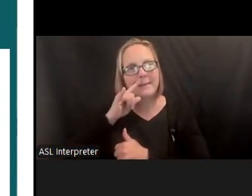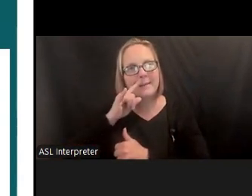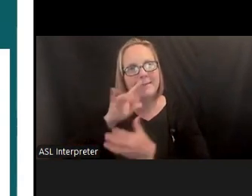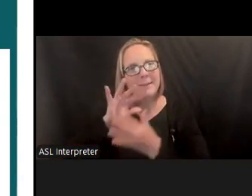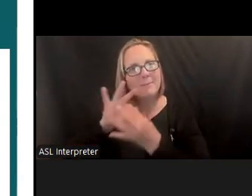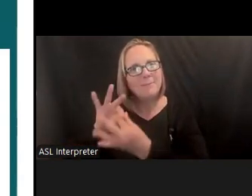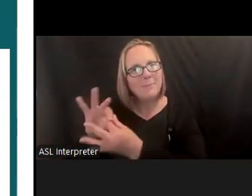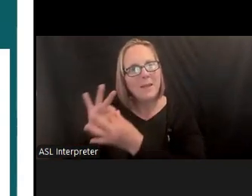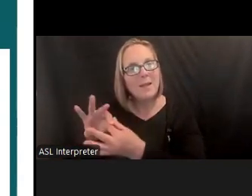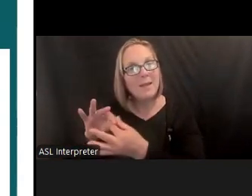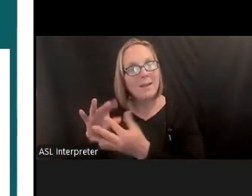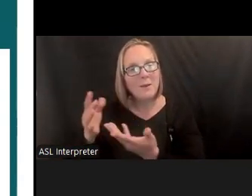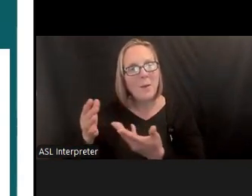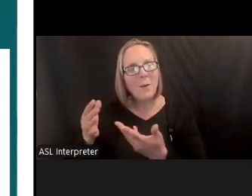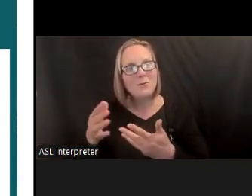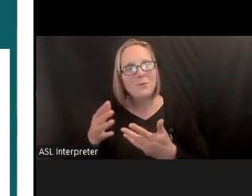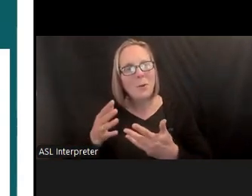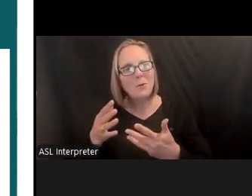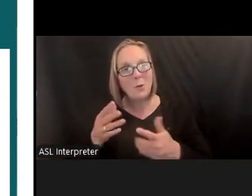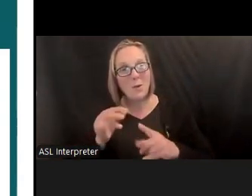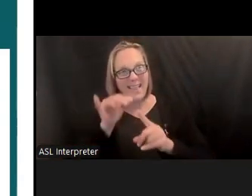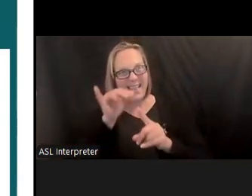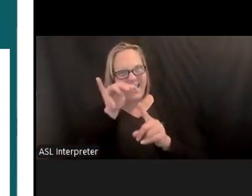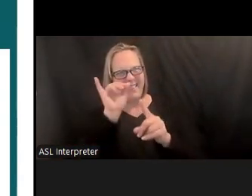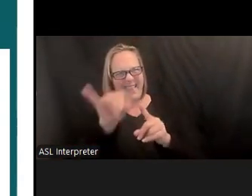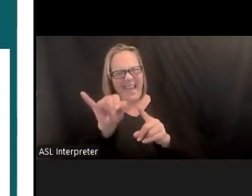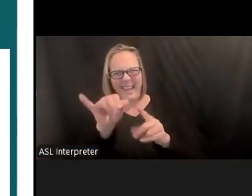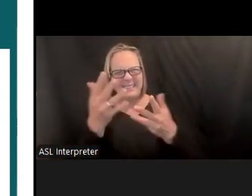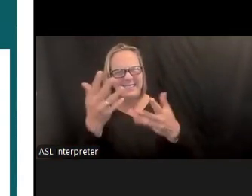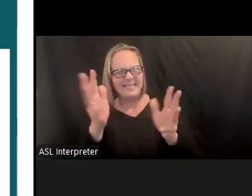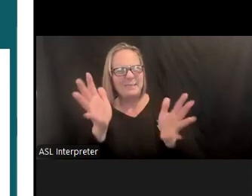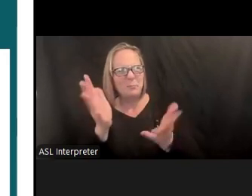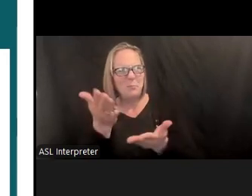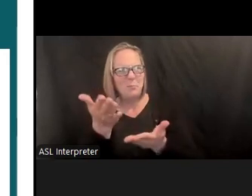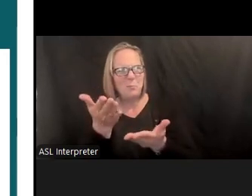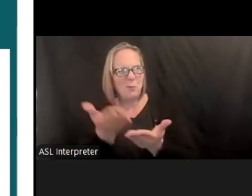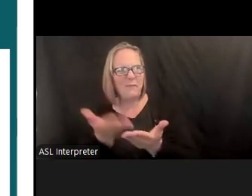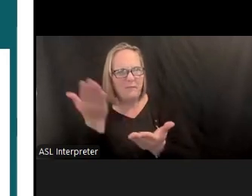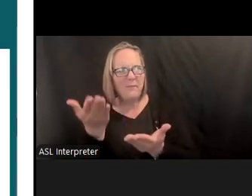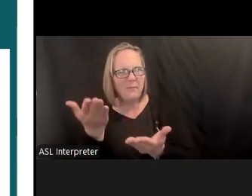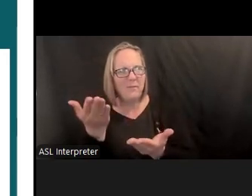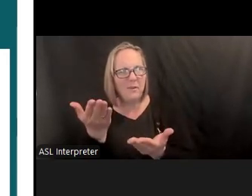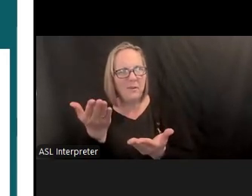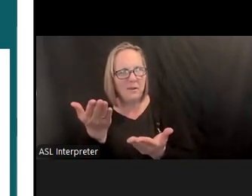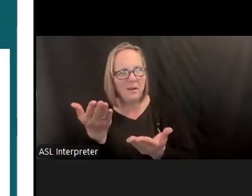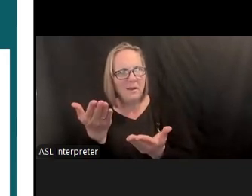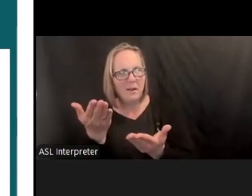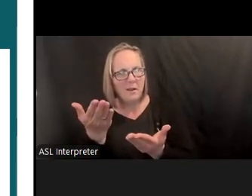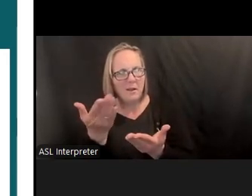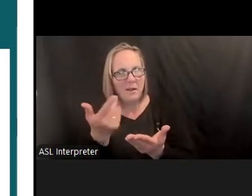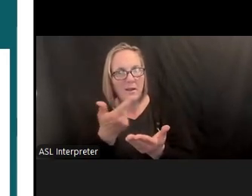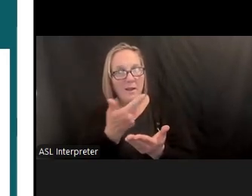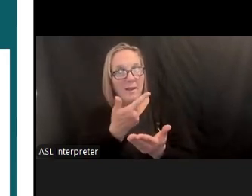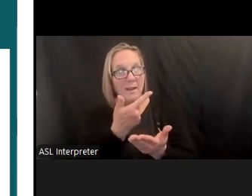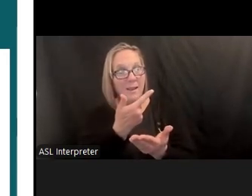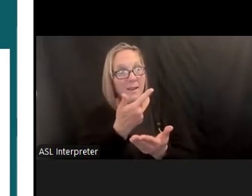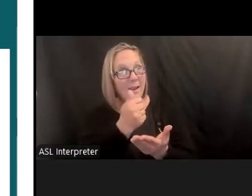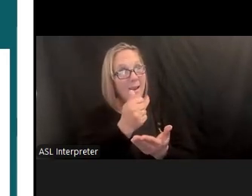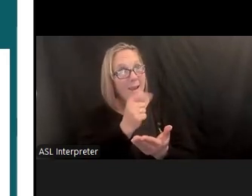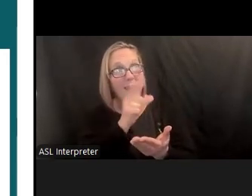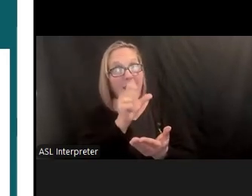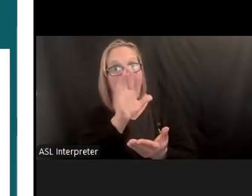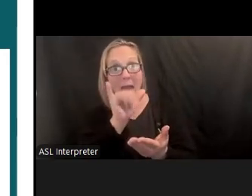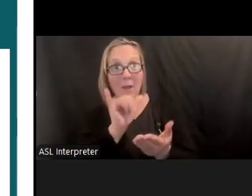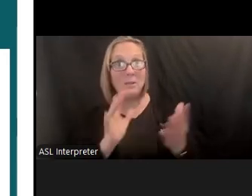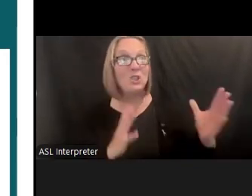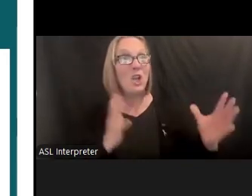that, that's evidence that, the gallery is not just going to be a